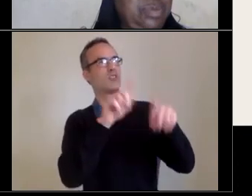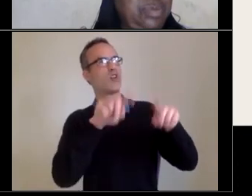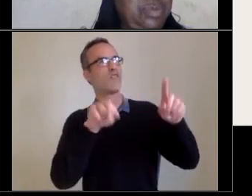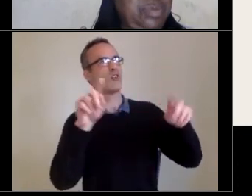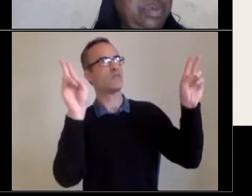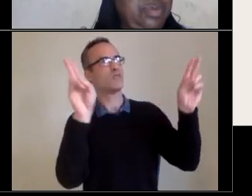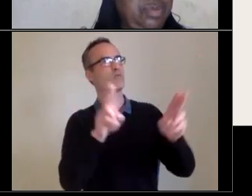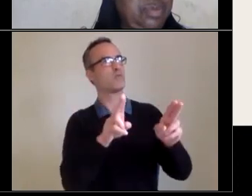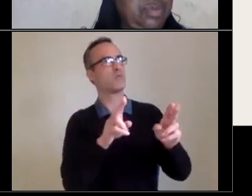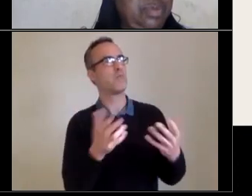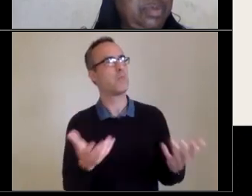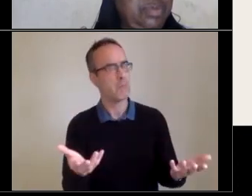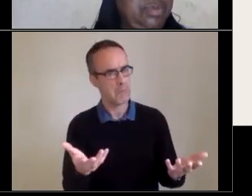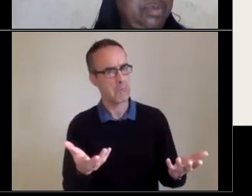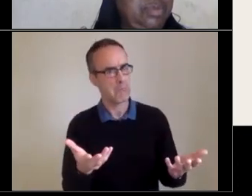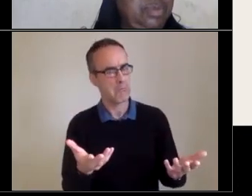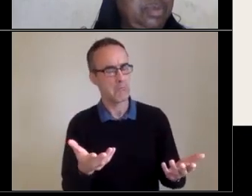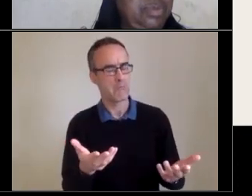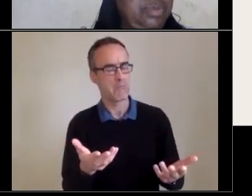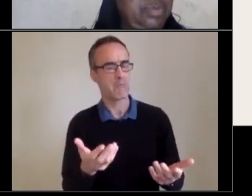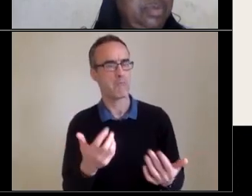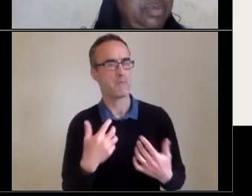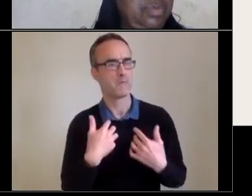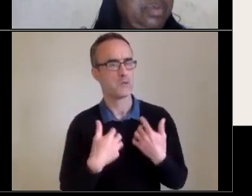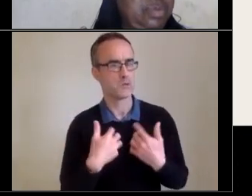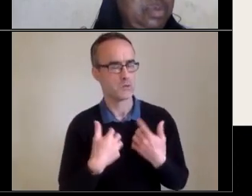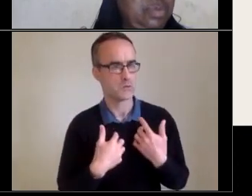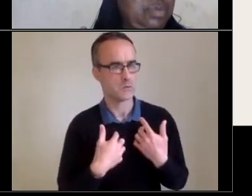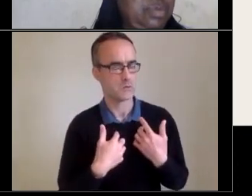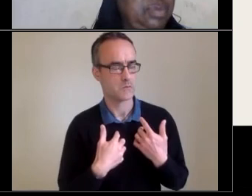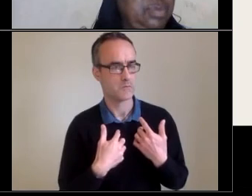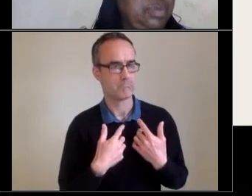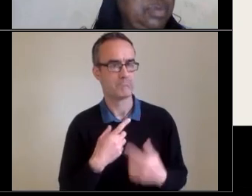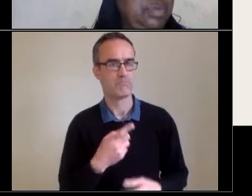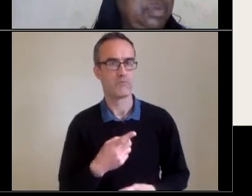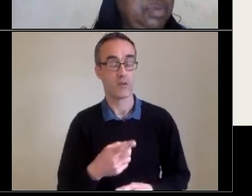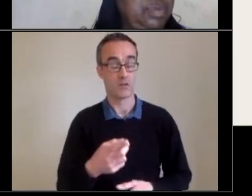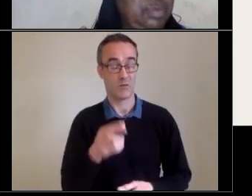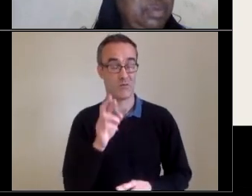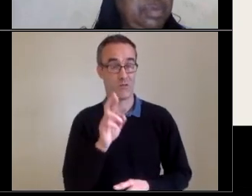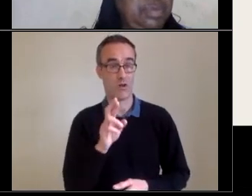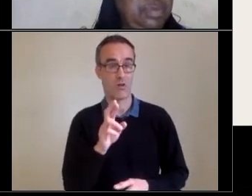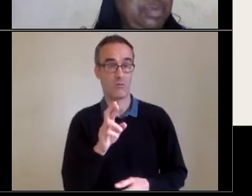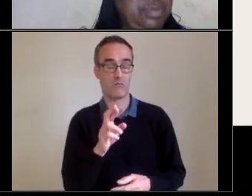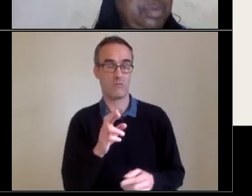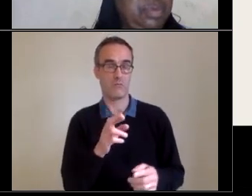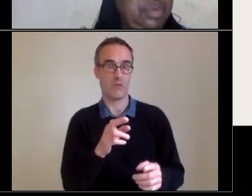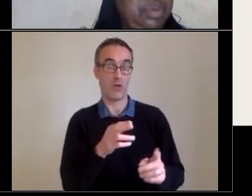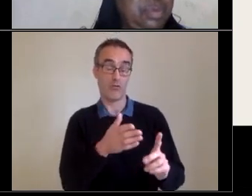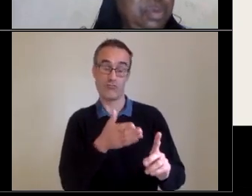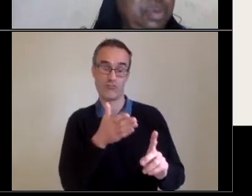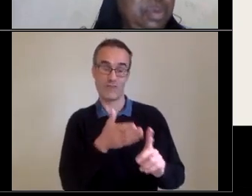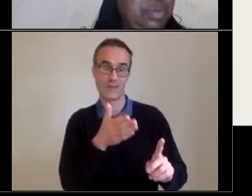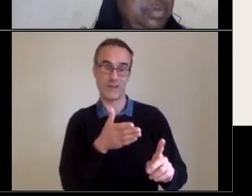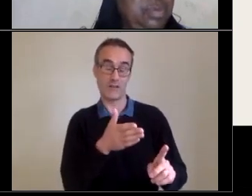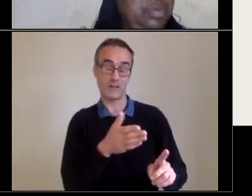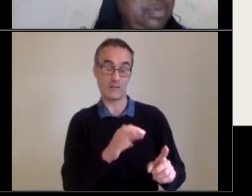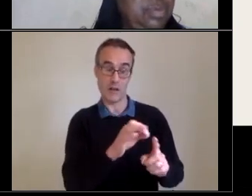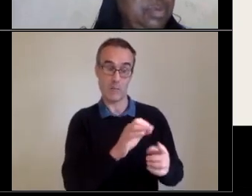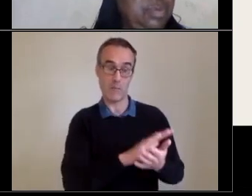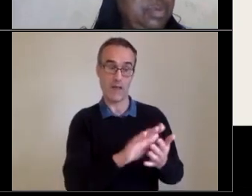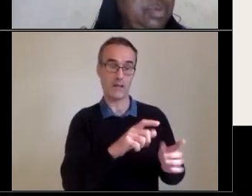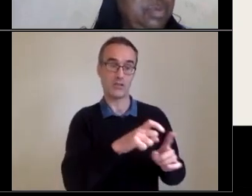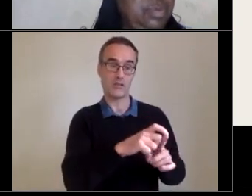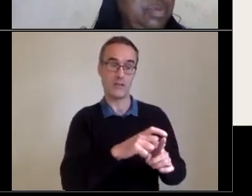that's, I hope that there's some recognition of the value of voices of PhD students and